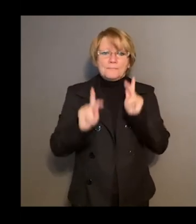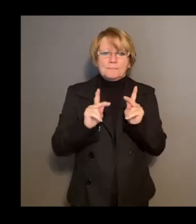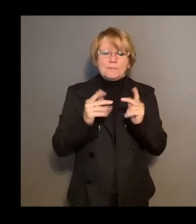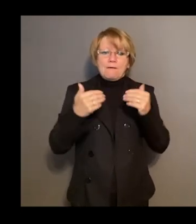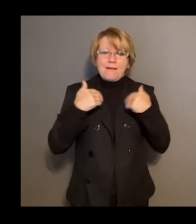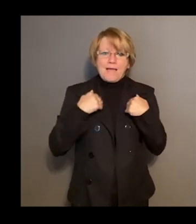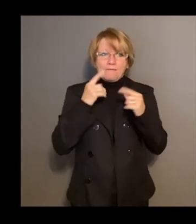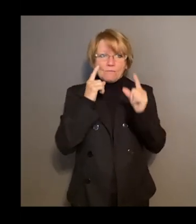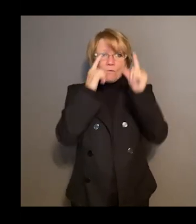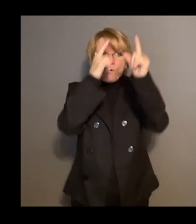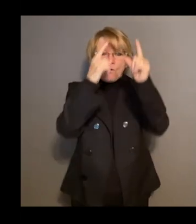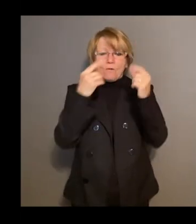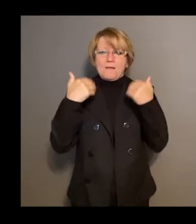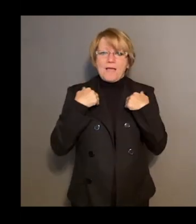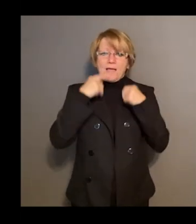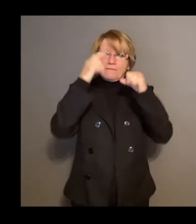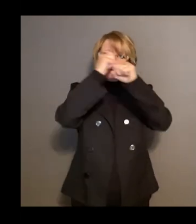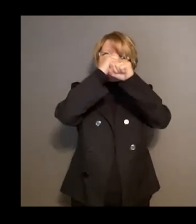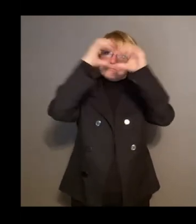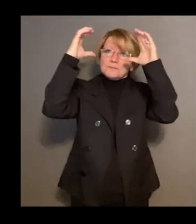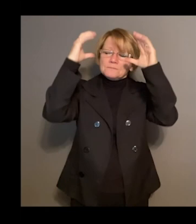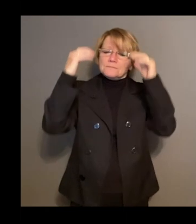all have aspirations and goals.